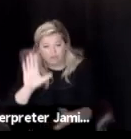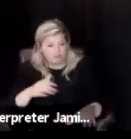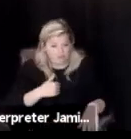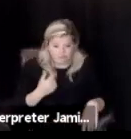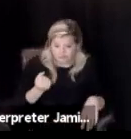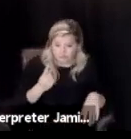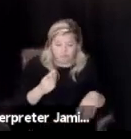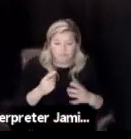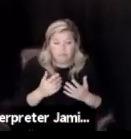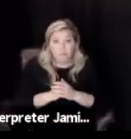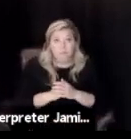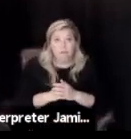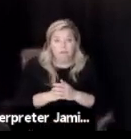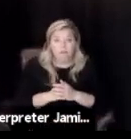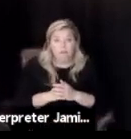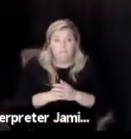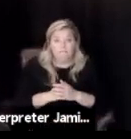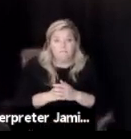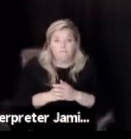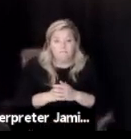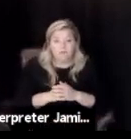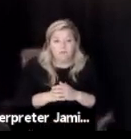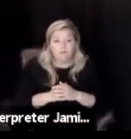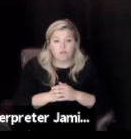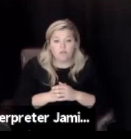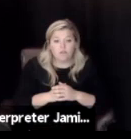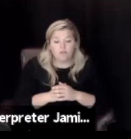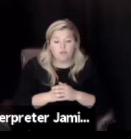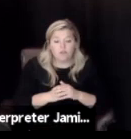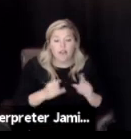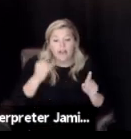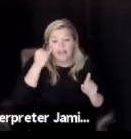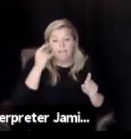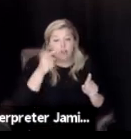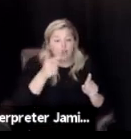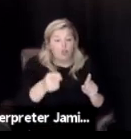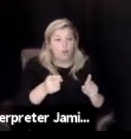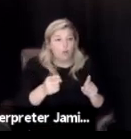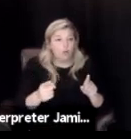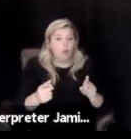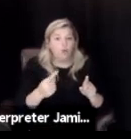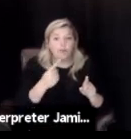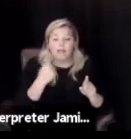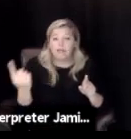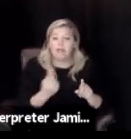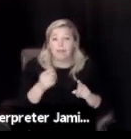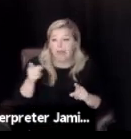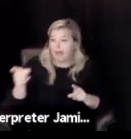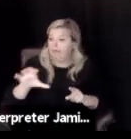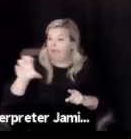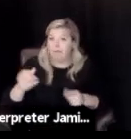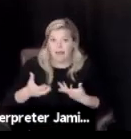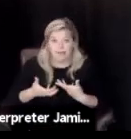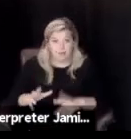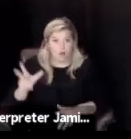of times that you will eliminate yourself because you're bound to say something that they don't want to hear. You're